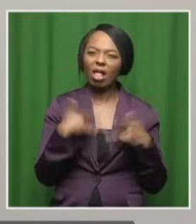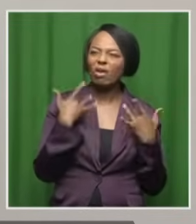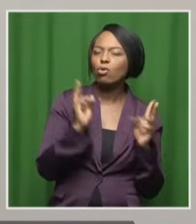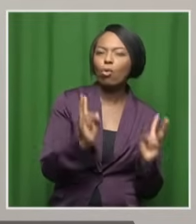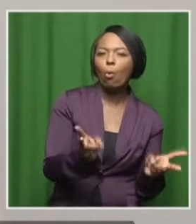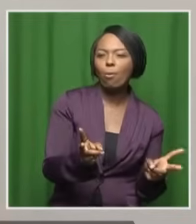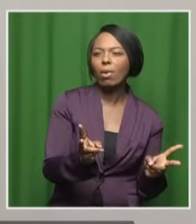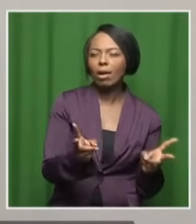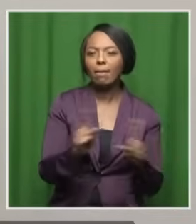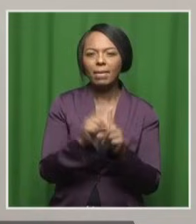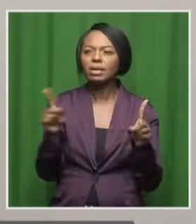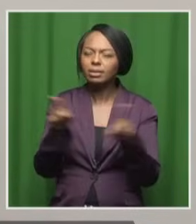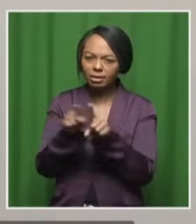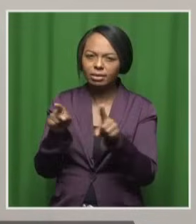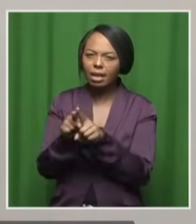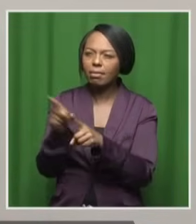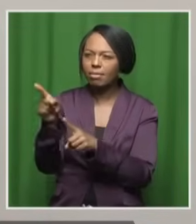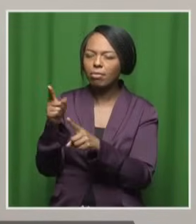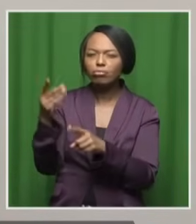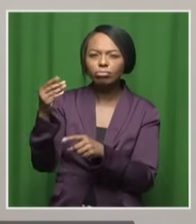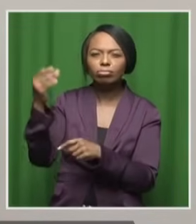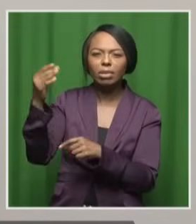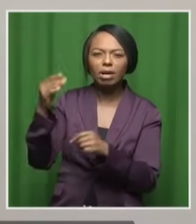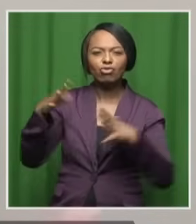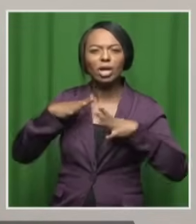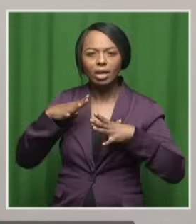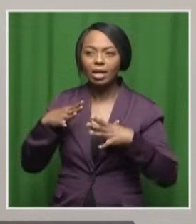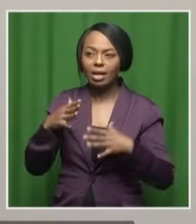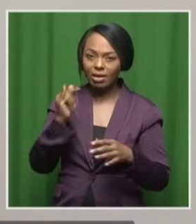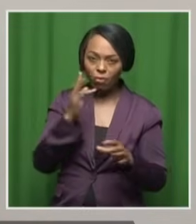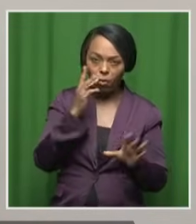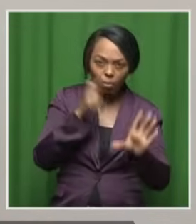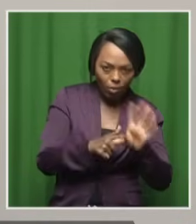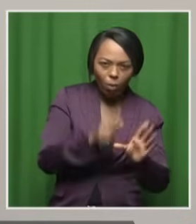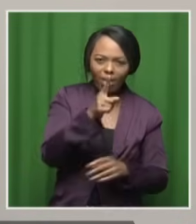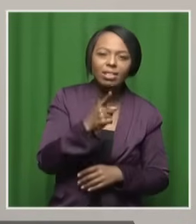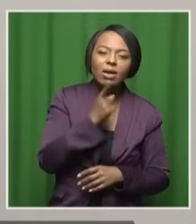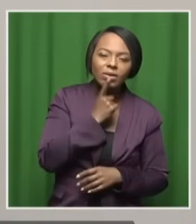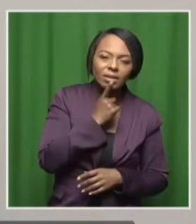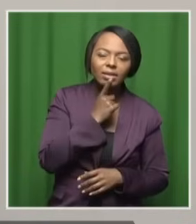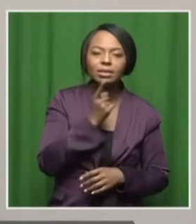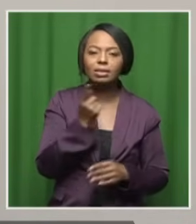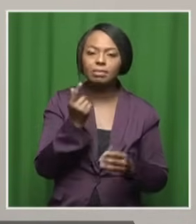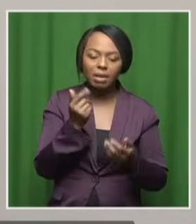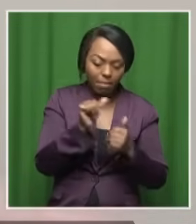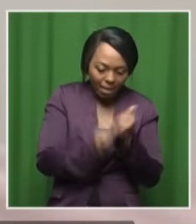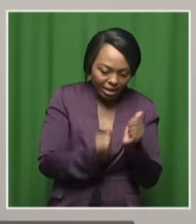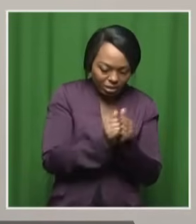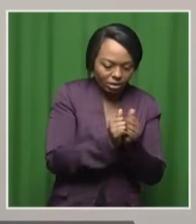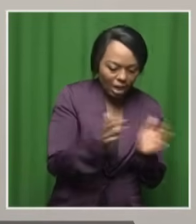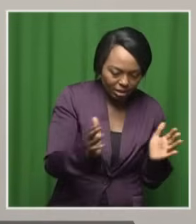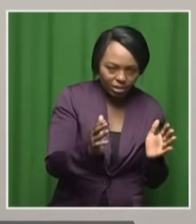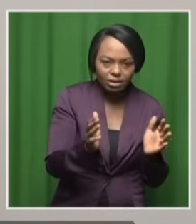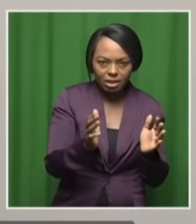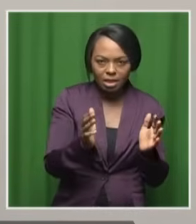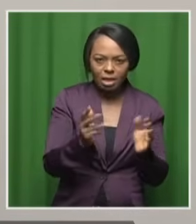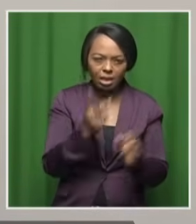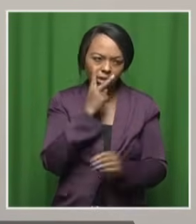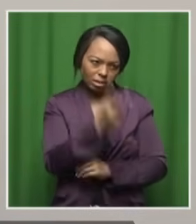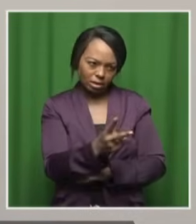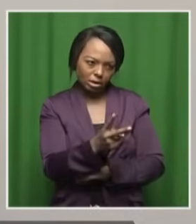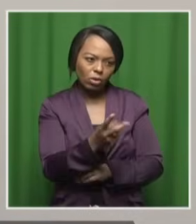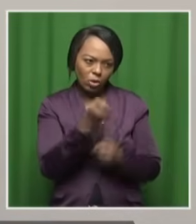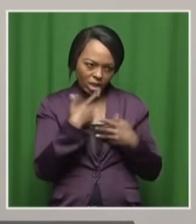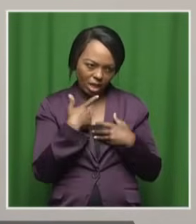sectors, normally they would have put maybe 1,000 Rand of fuel in their vehicle, or 500 Rand at the beginning of the month. And they would see, okay, well, this gives